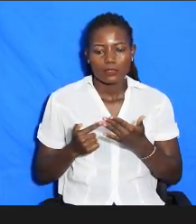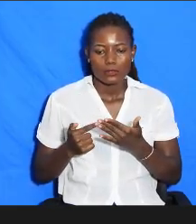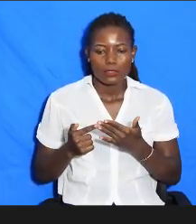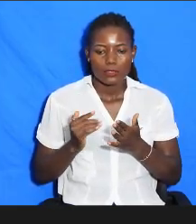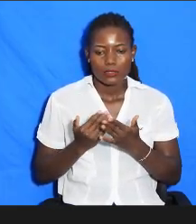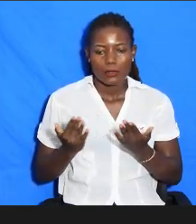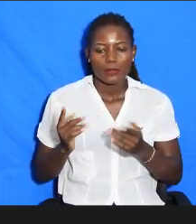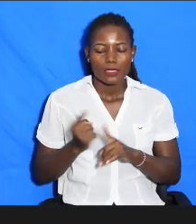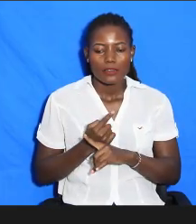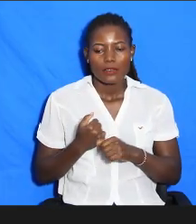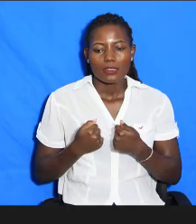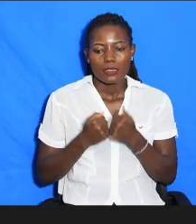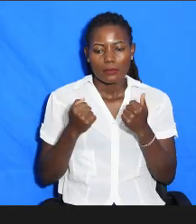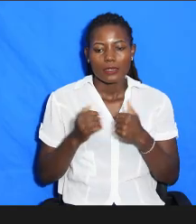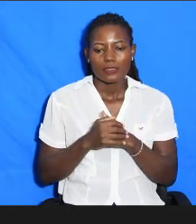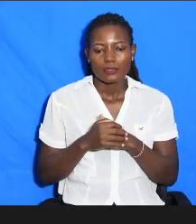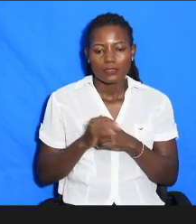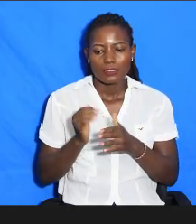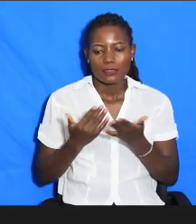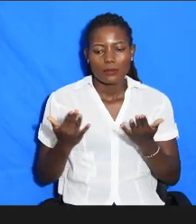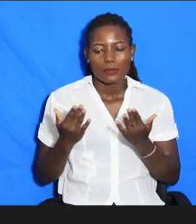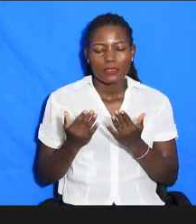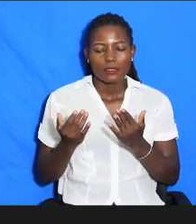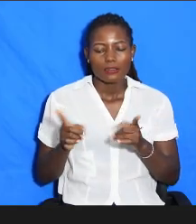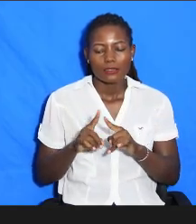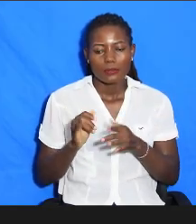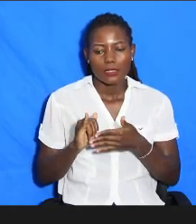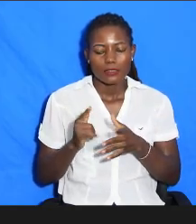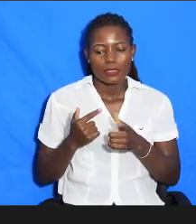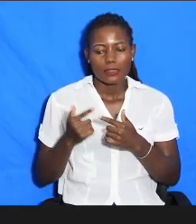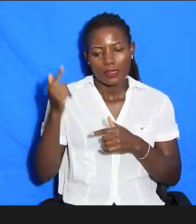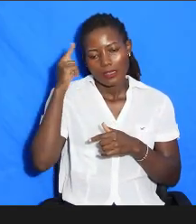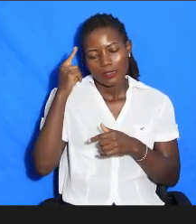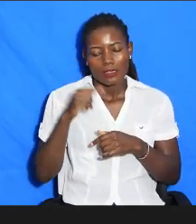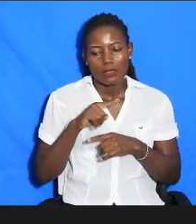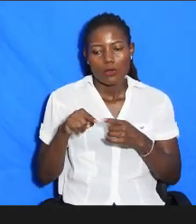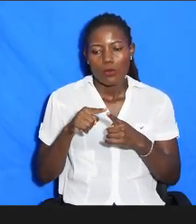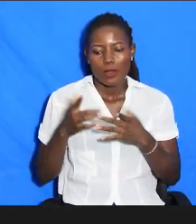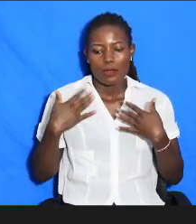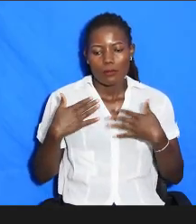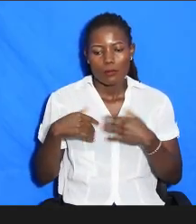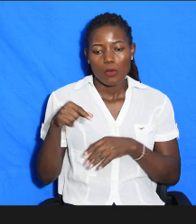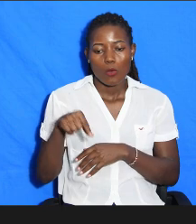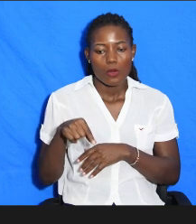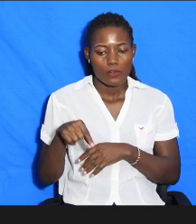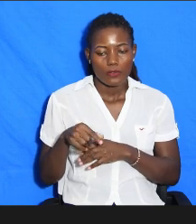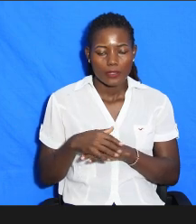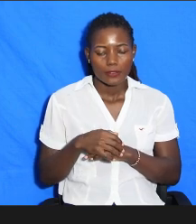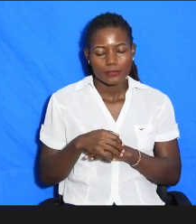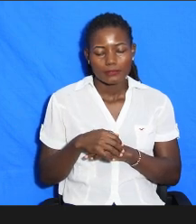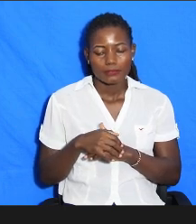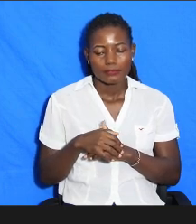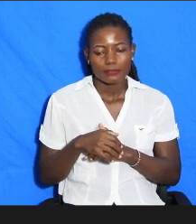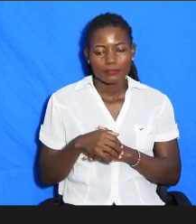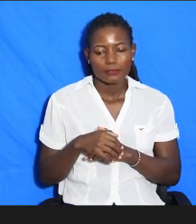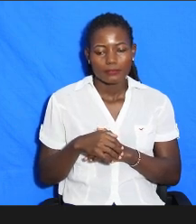come up. So some things like that. And then I think when people now qualify, um, I